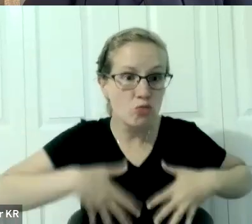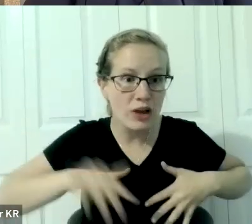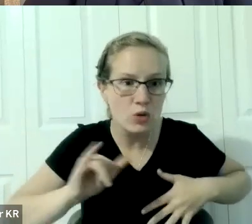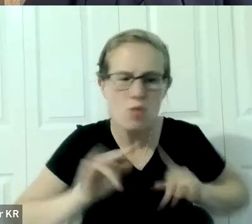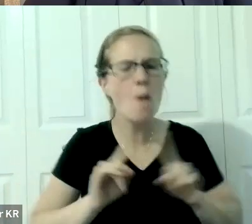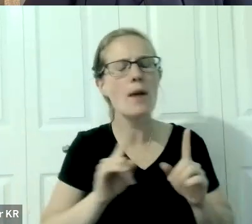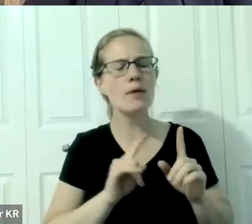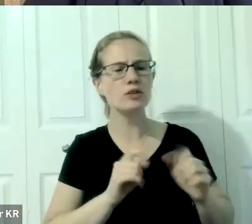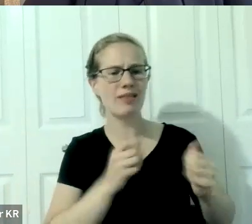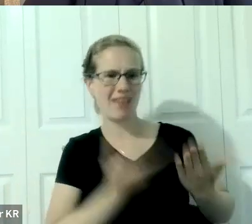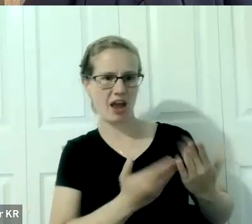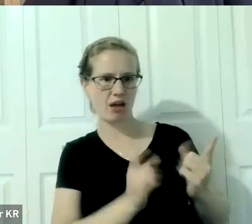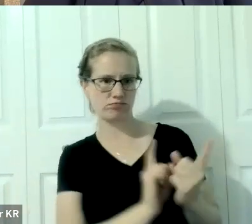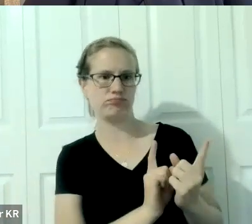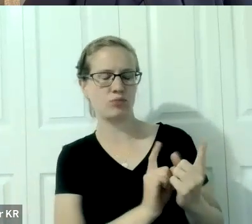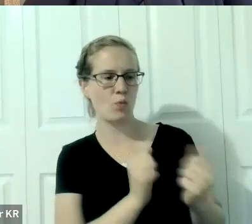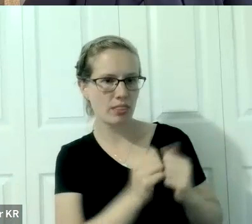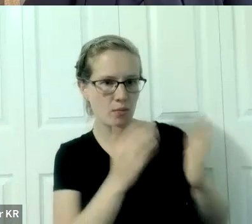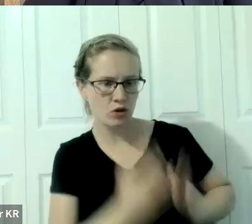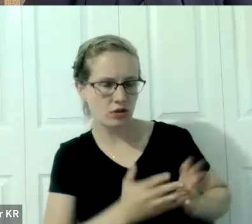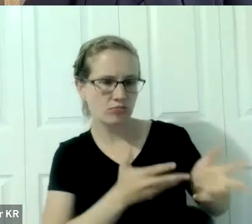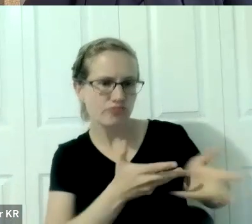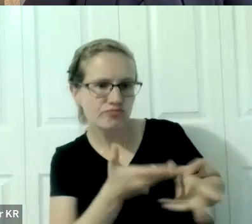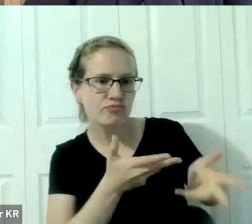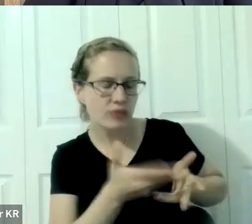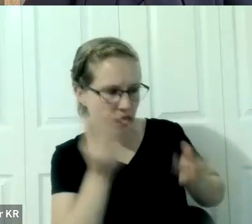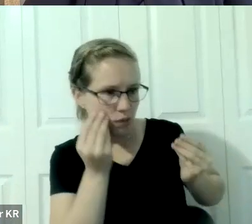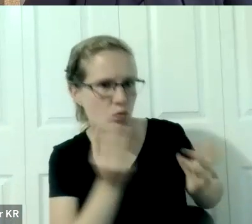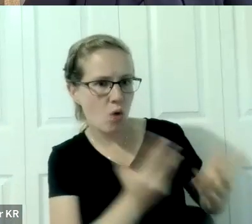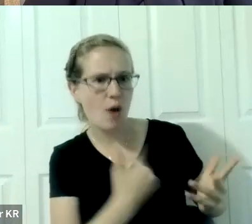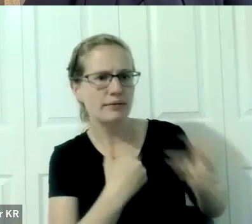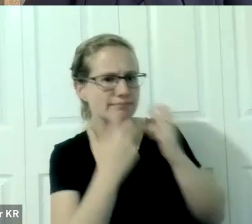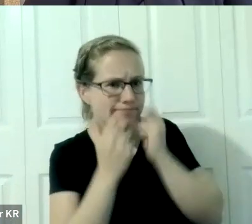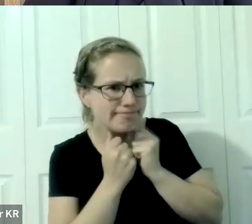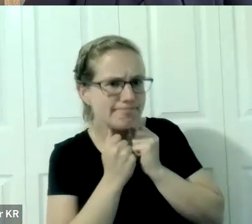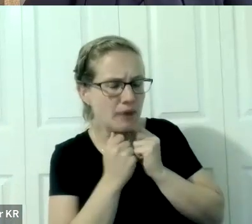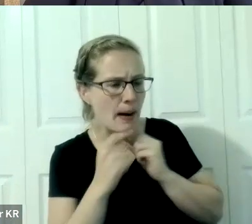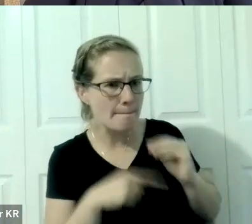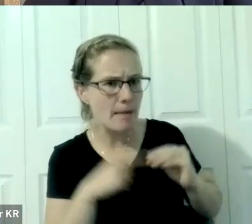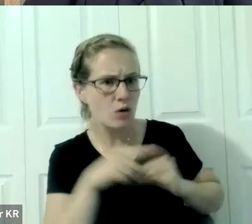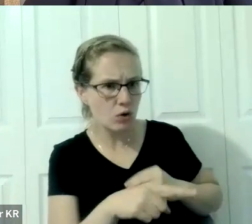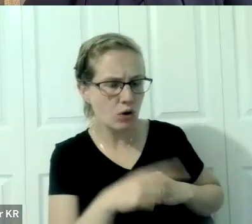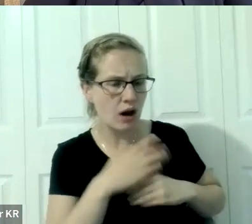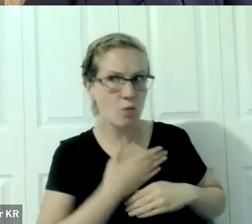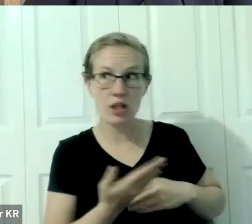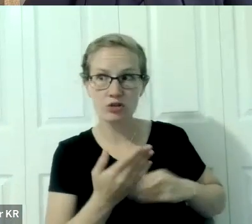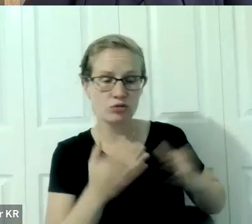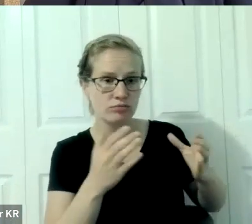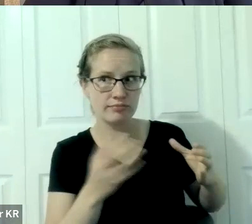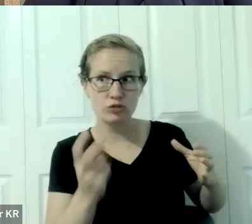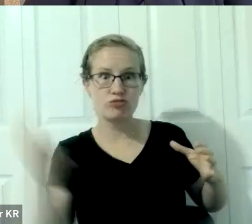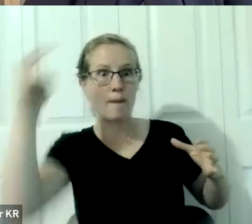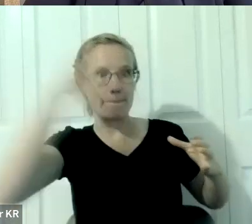be present with the person and let them know that you care enough about them to just be